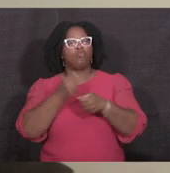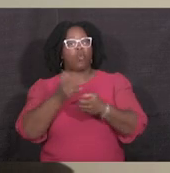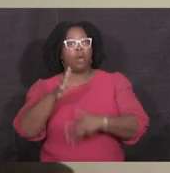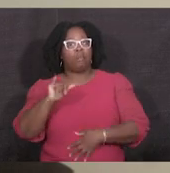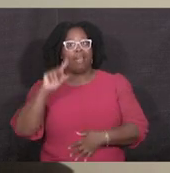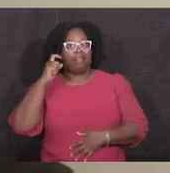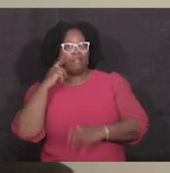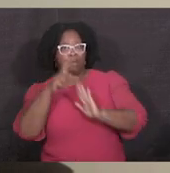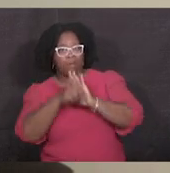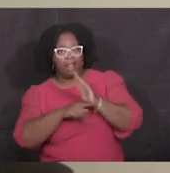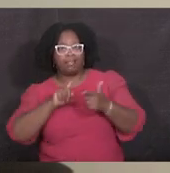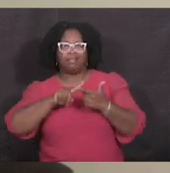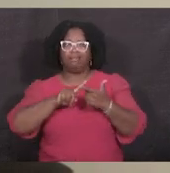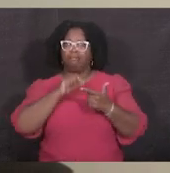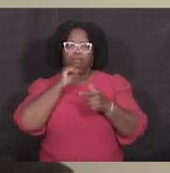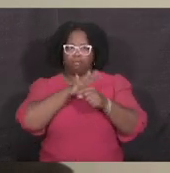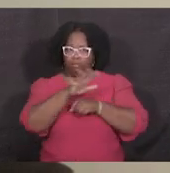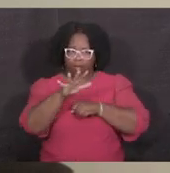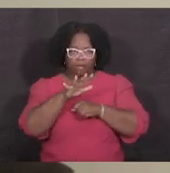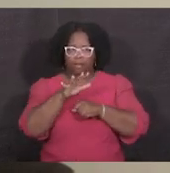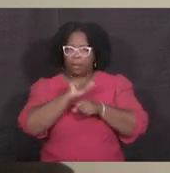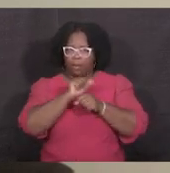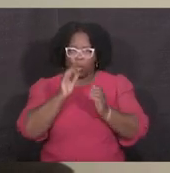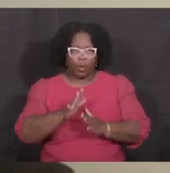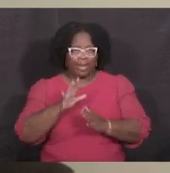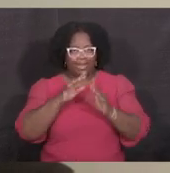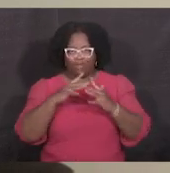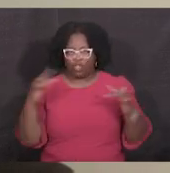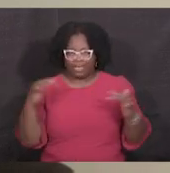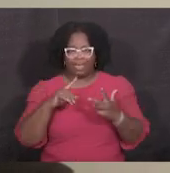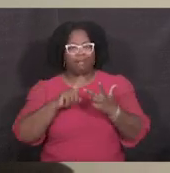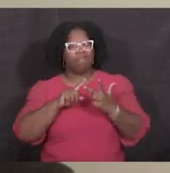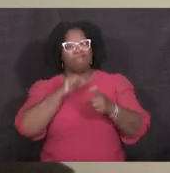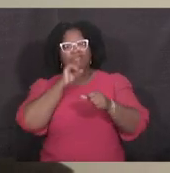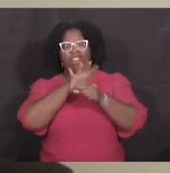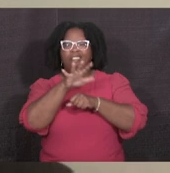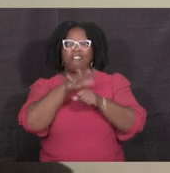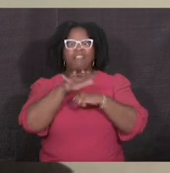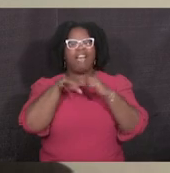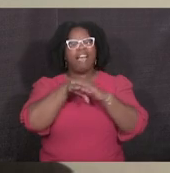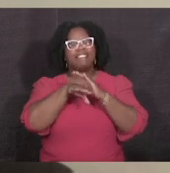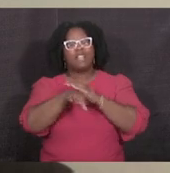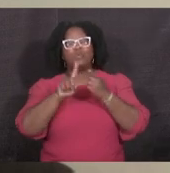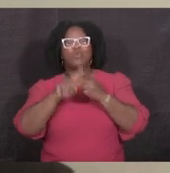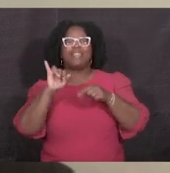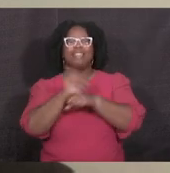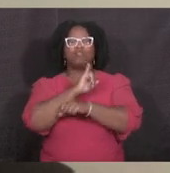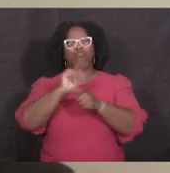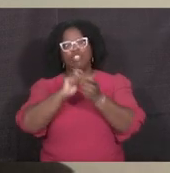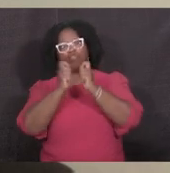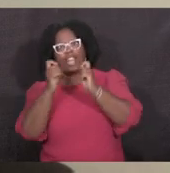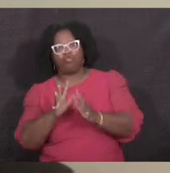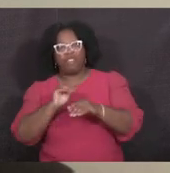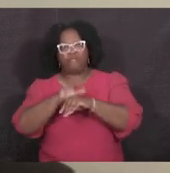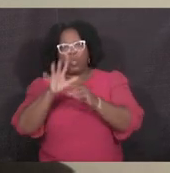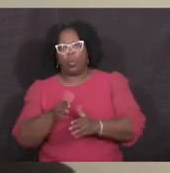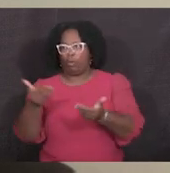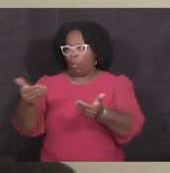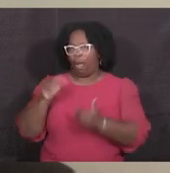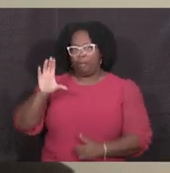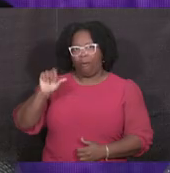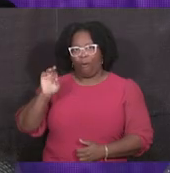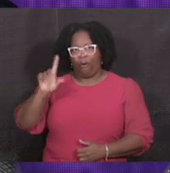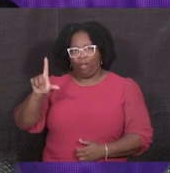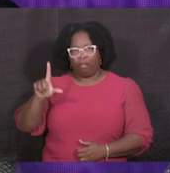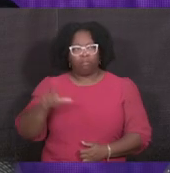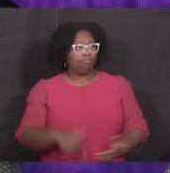of employee diversity, and insufficient access to industry game changers and influencers. Welcome, Carl. So glad that you're here. Next